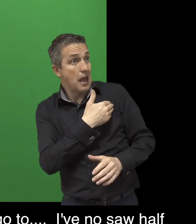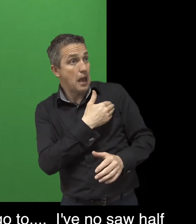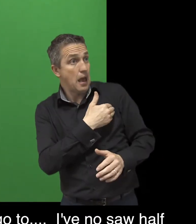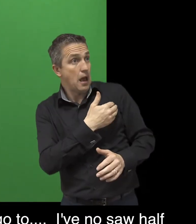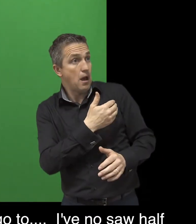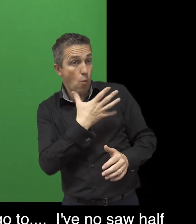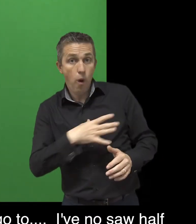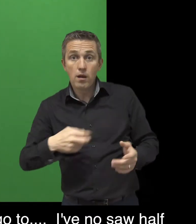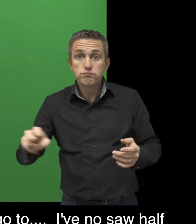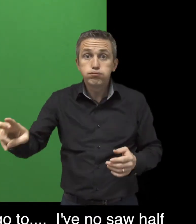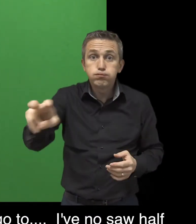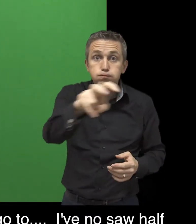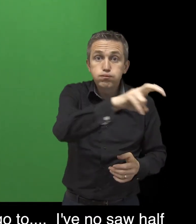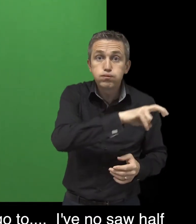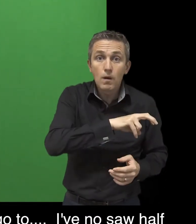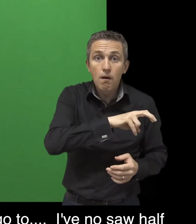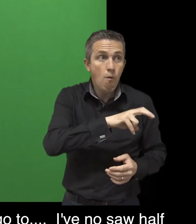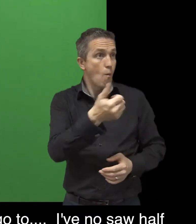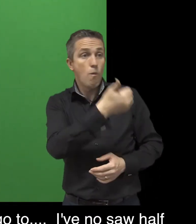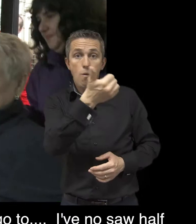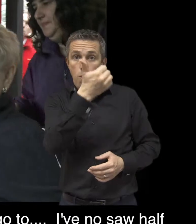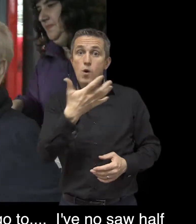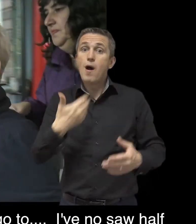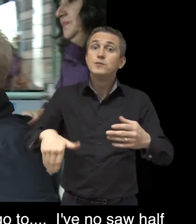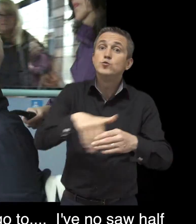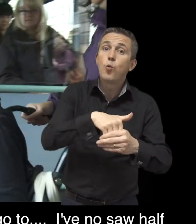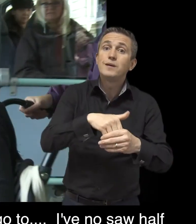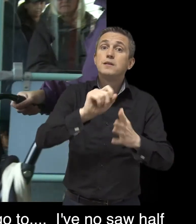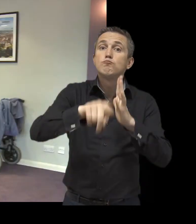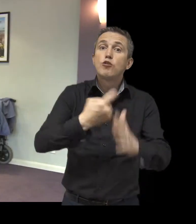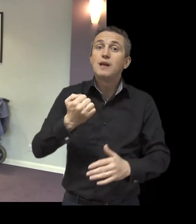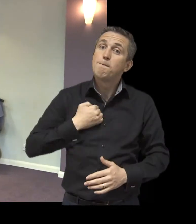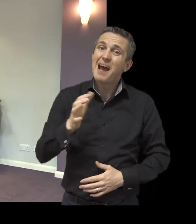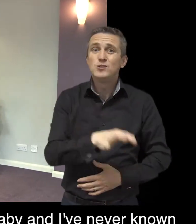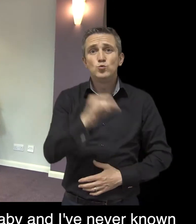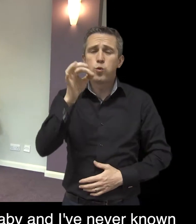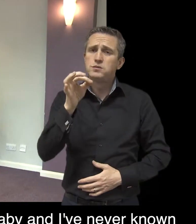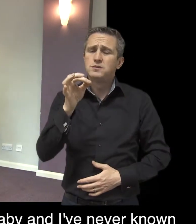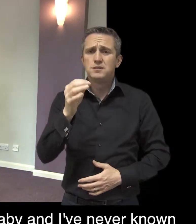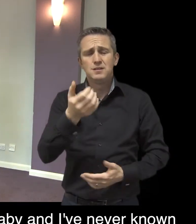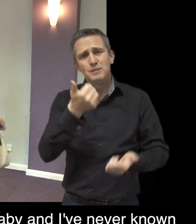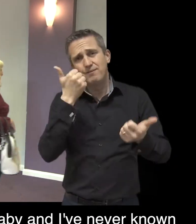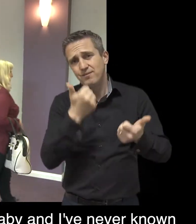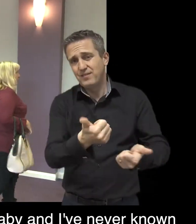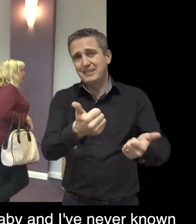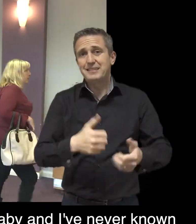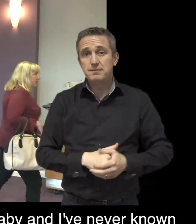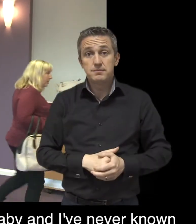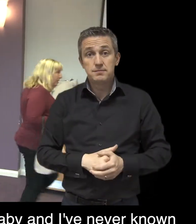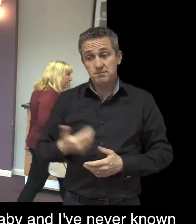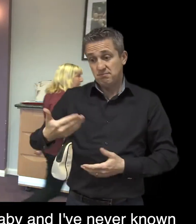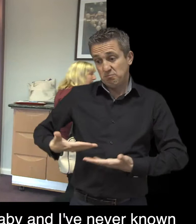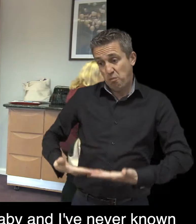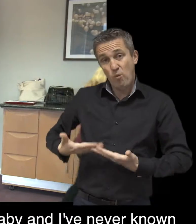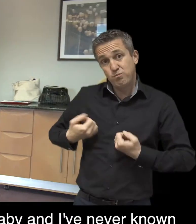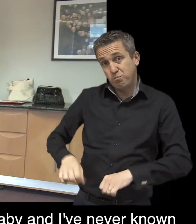of Glasgow till I went on to My Choice, and I loved it. I mean, I've been blind since I was a